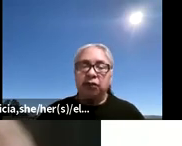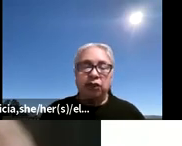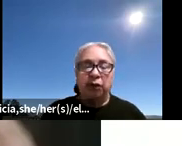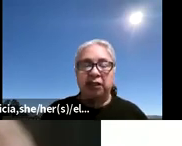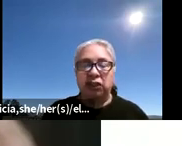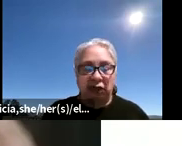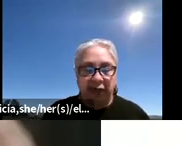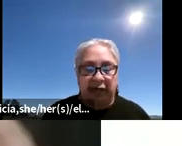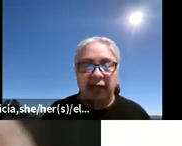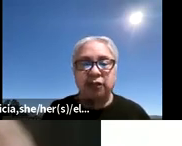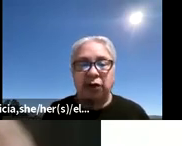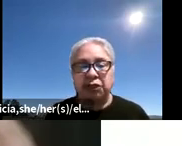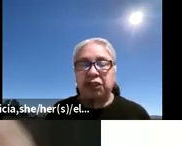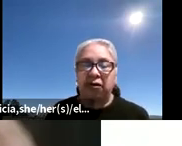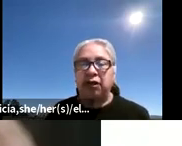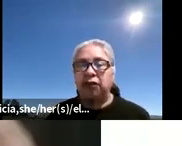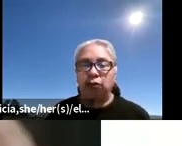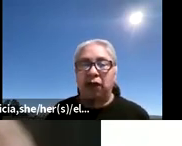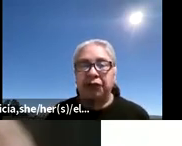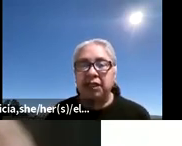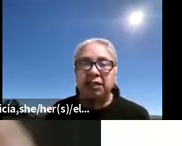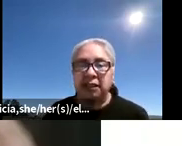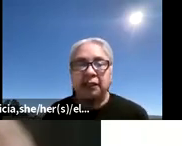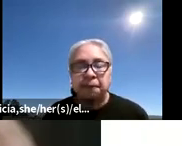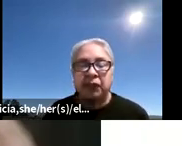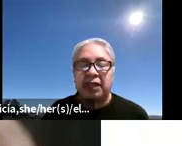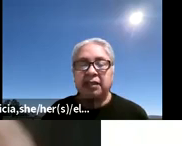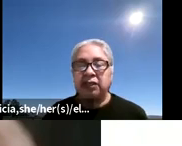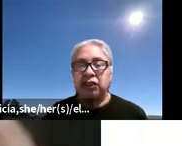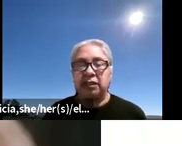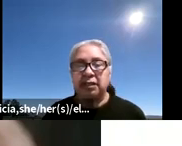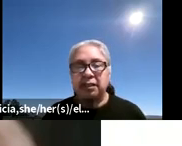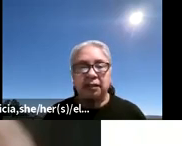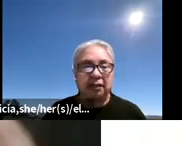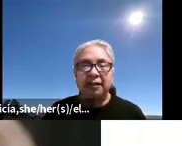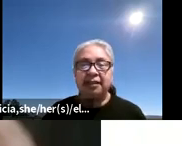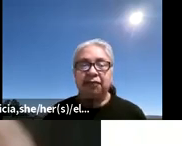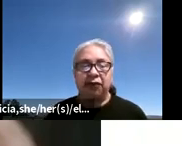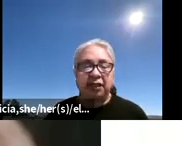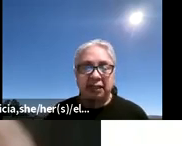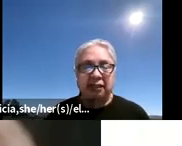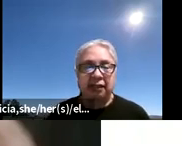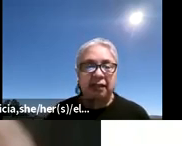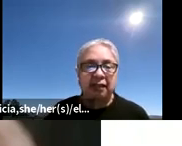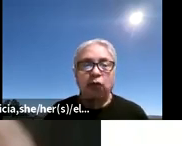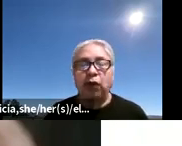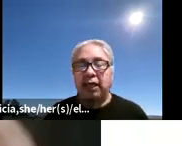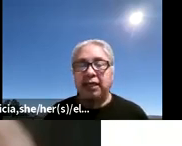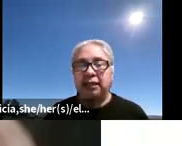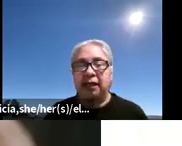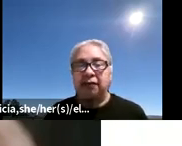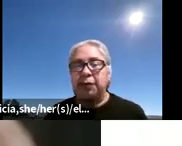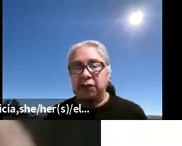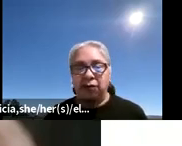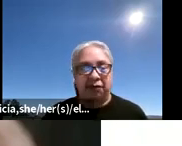So just wanted to share that as we are sharing throughout these sessions, different